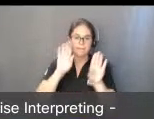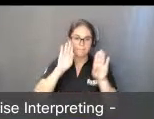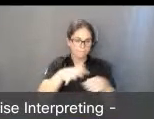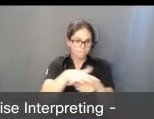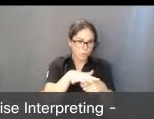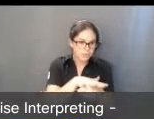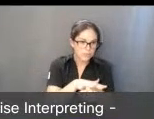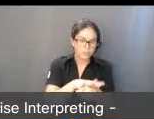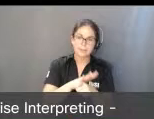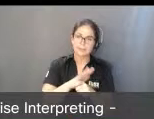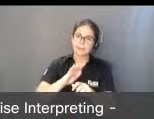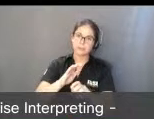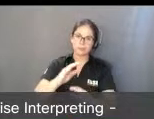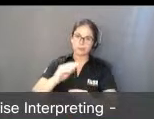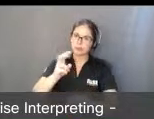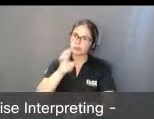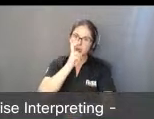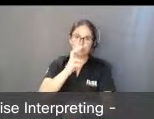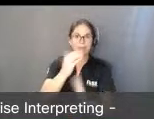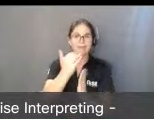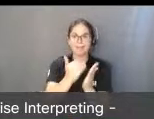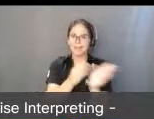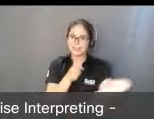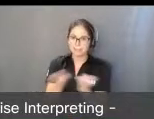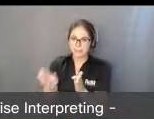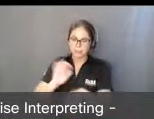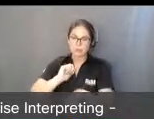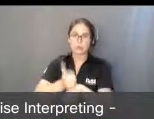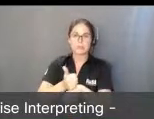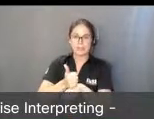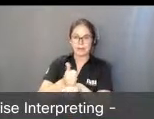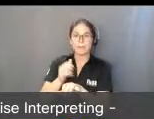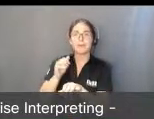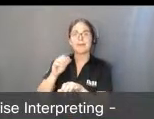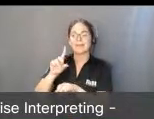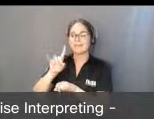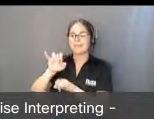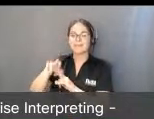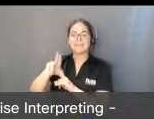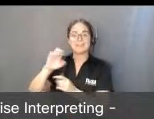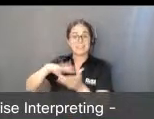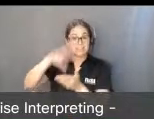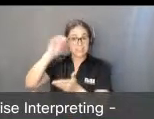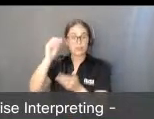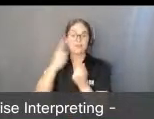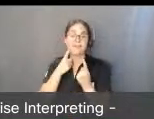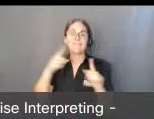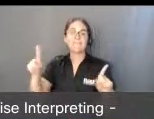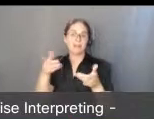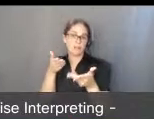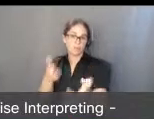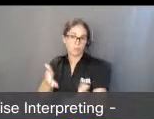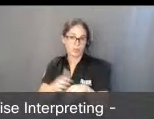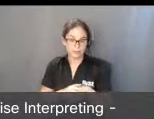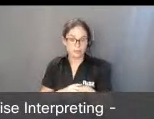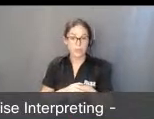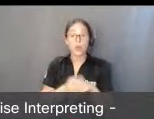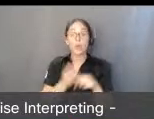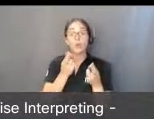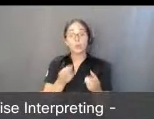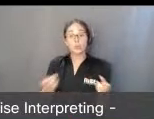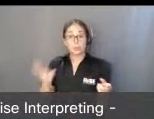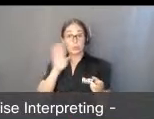lesson design to deliver distance learning in an effective manner. Resources developed by these teams will be shared with all